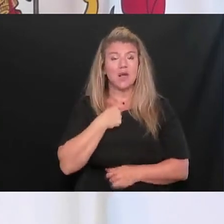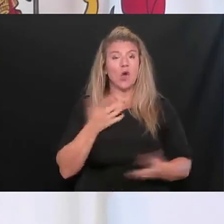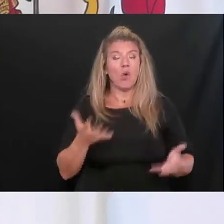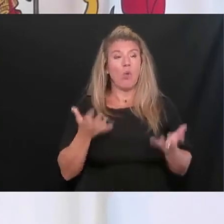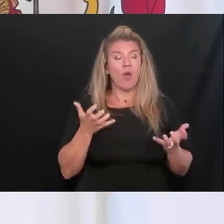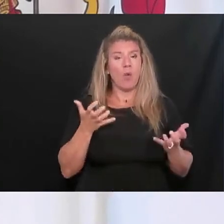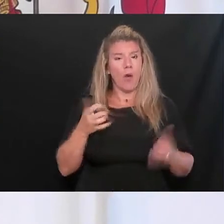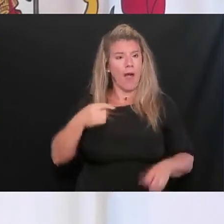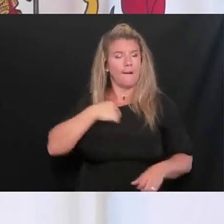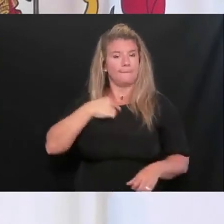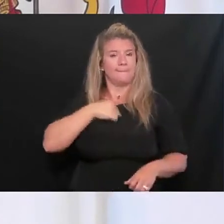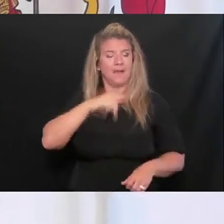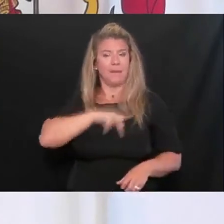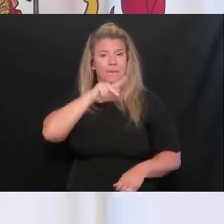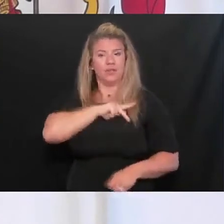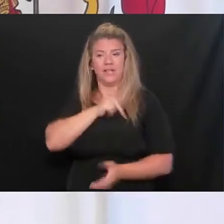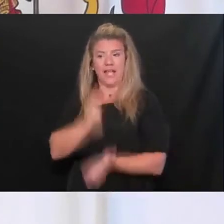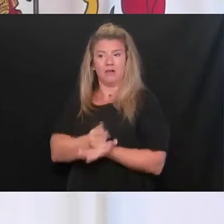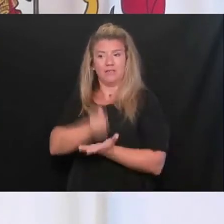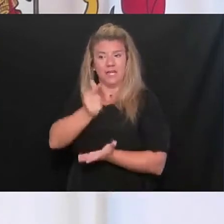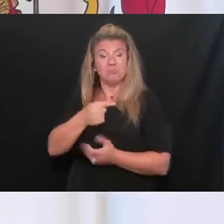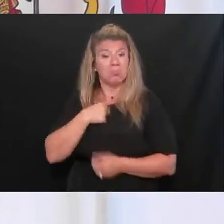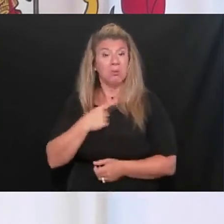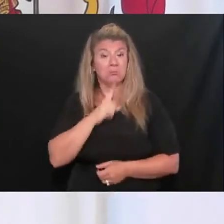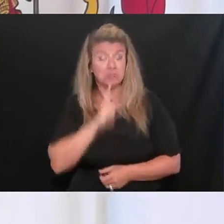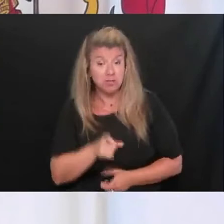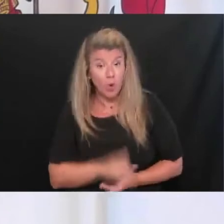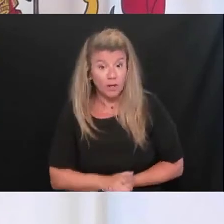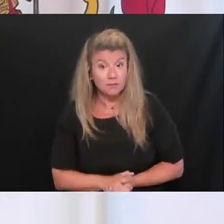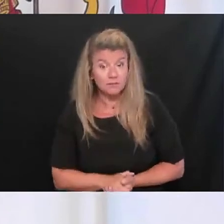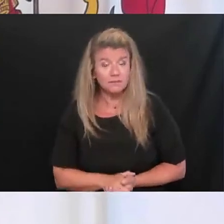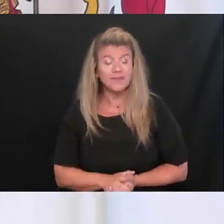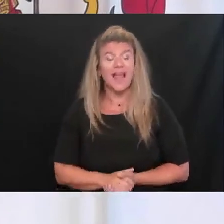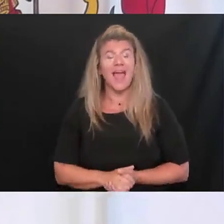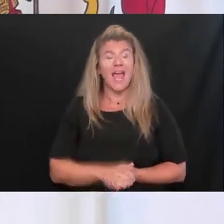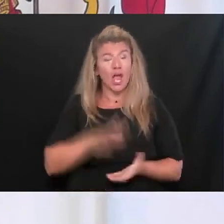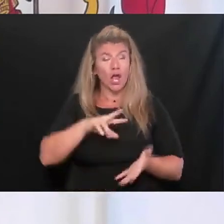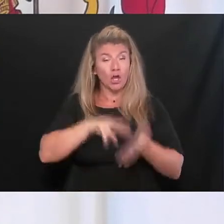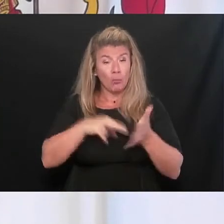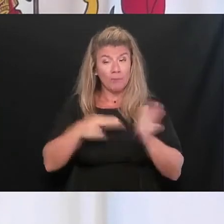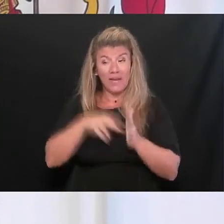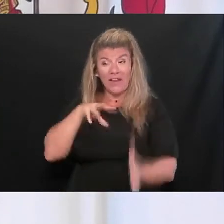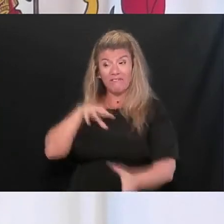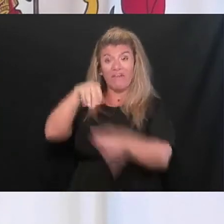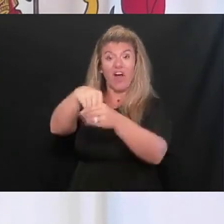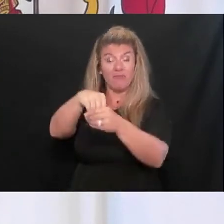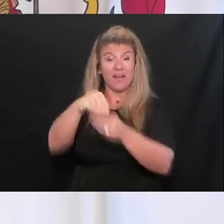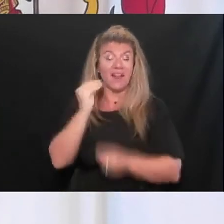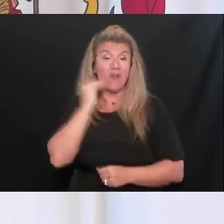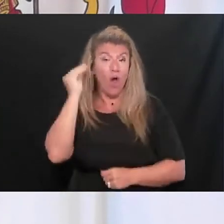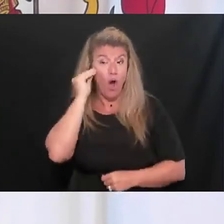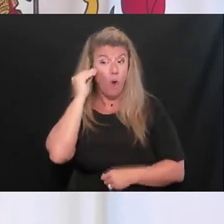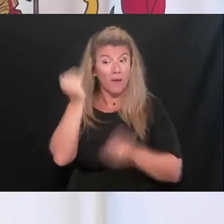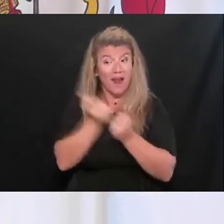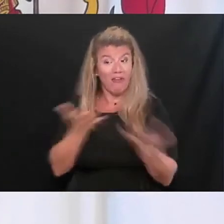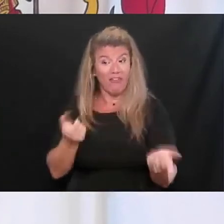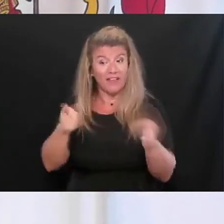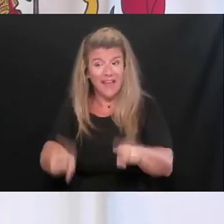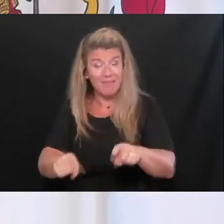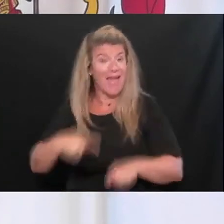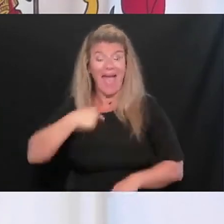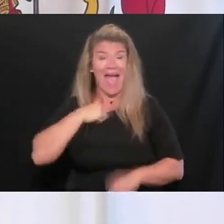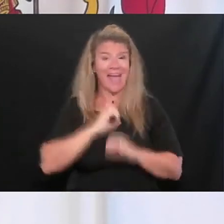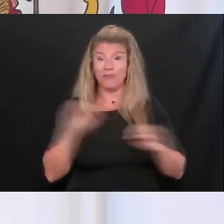personally guarantee that. And I said, well, sure. Now, from the standpoint of involvement in the home and everything that's going on, well, I have no